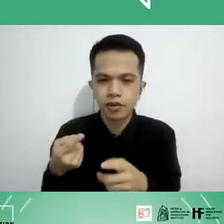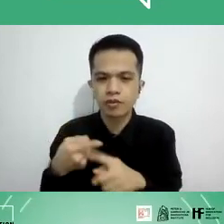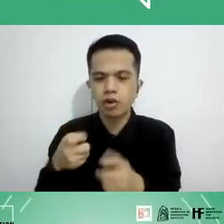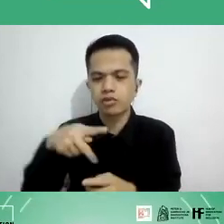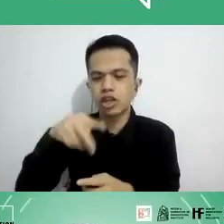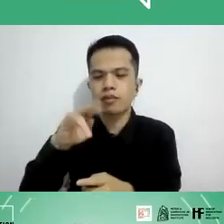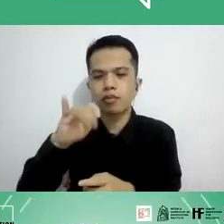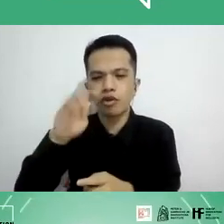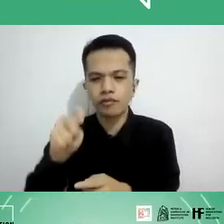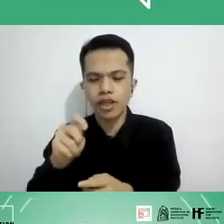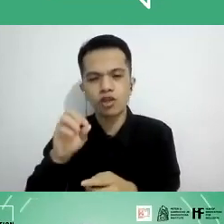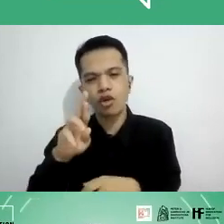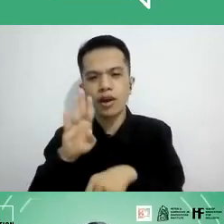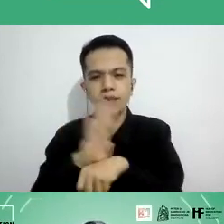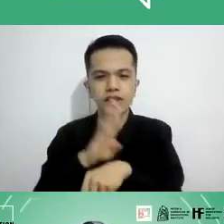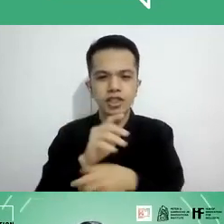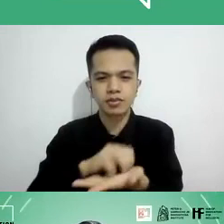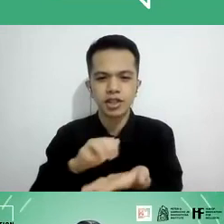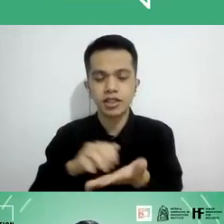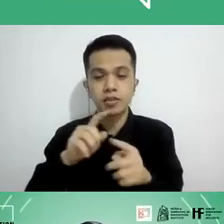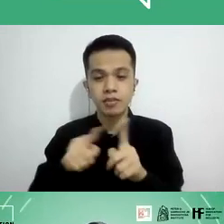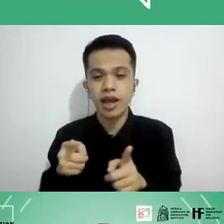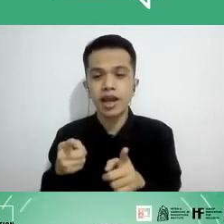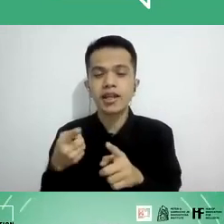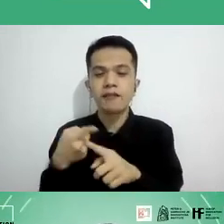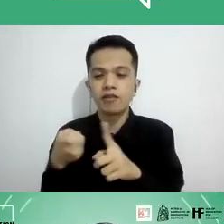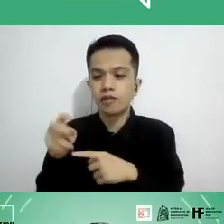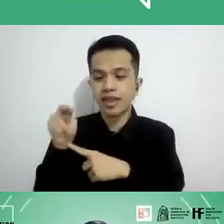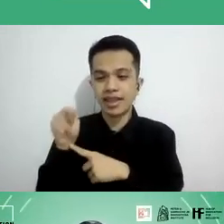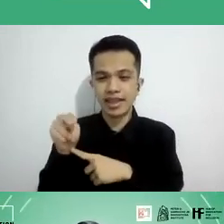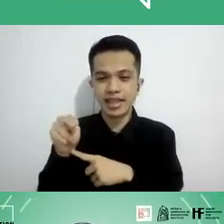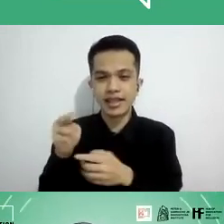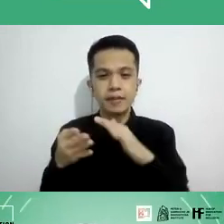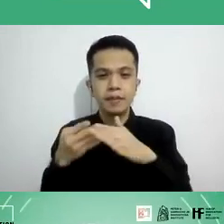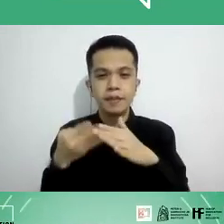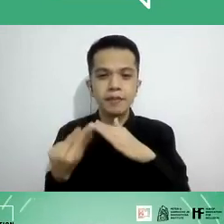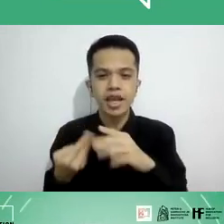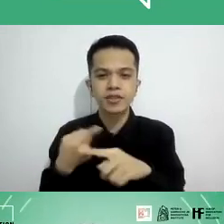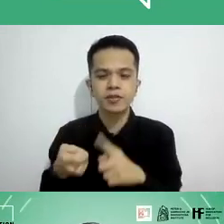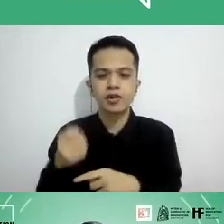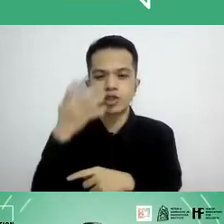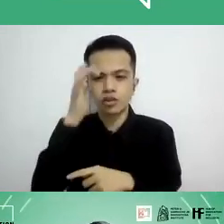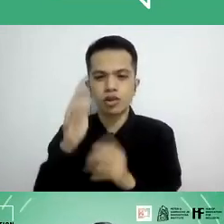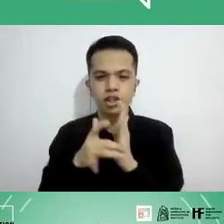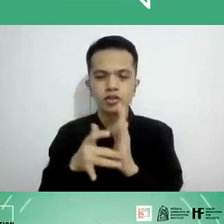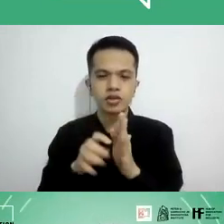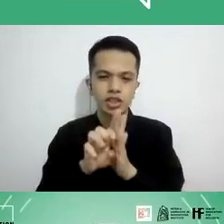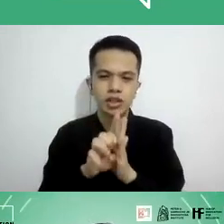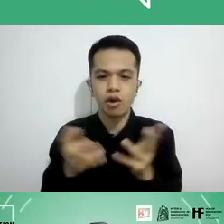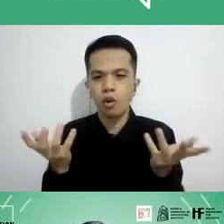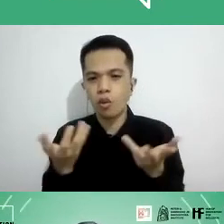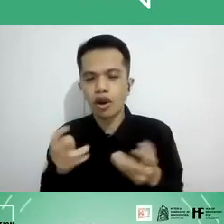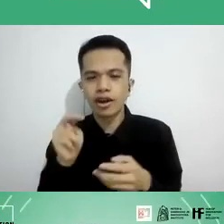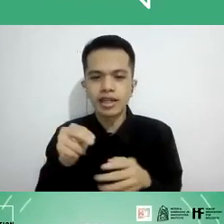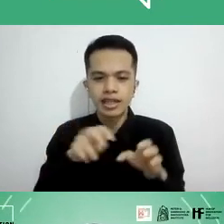by business practices, but it's actually driven by needs based off of smart technology. For example, where you need to be picked